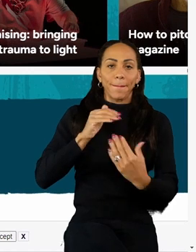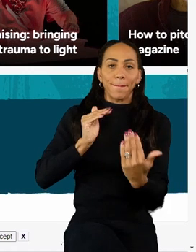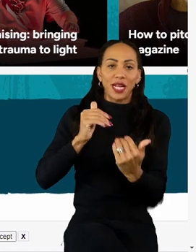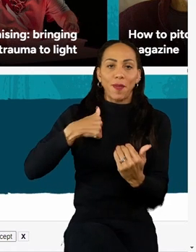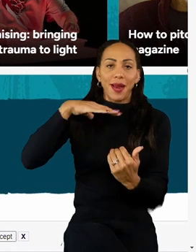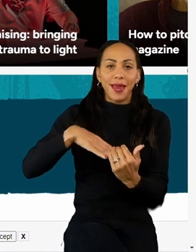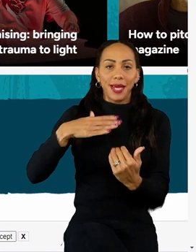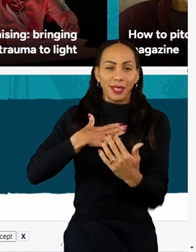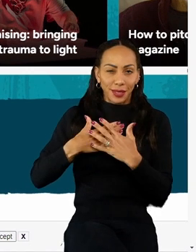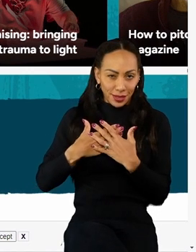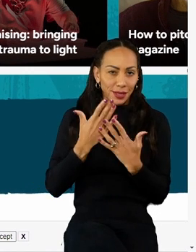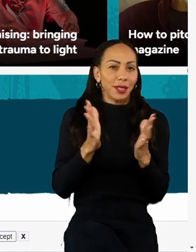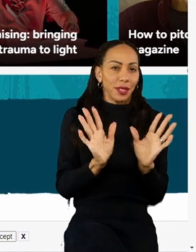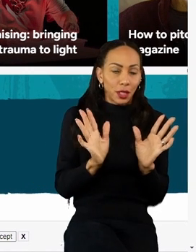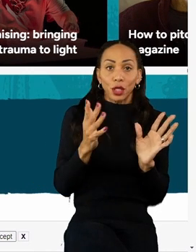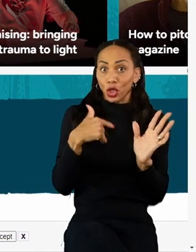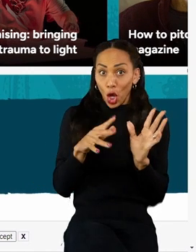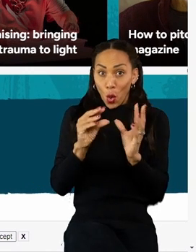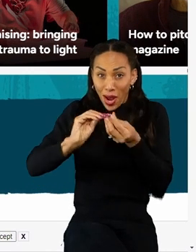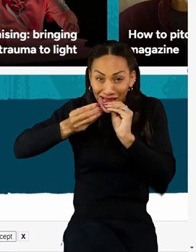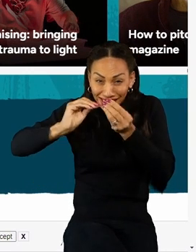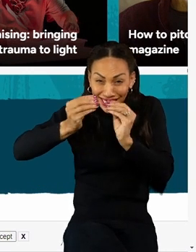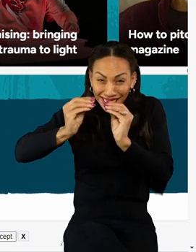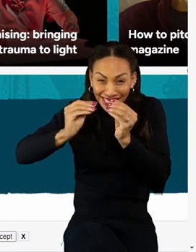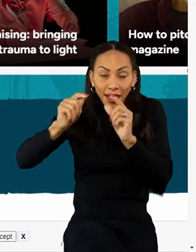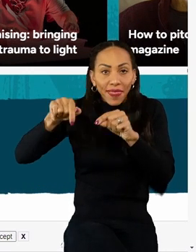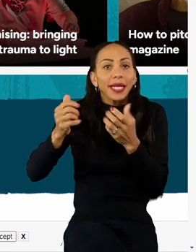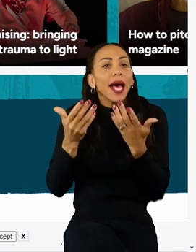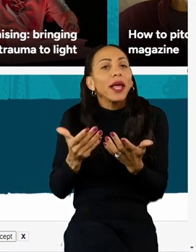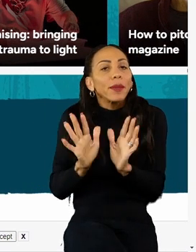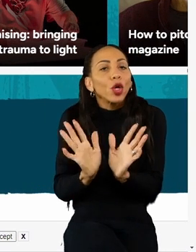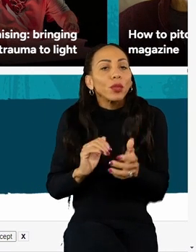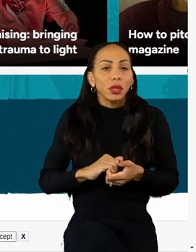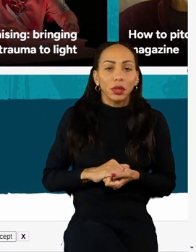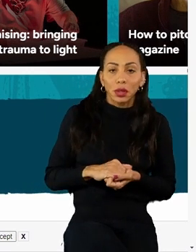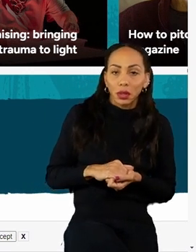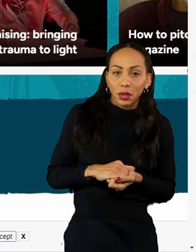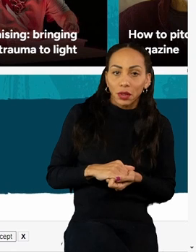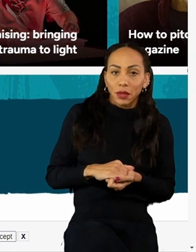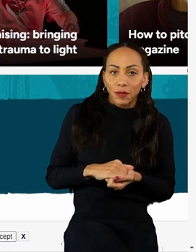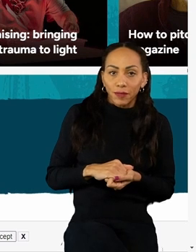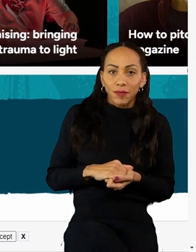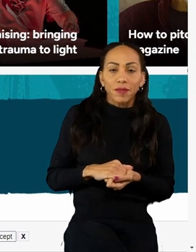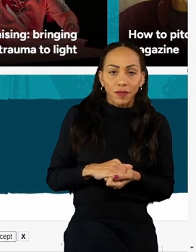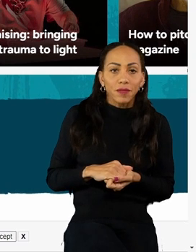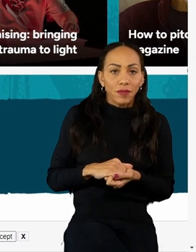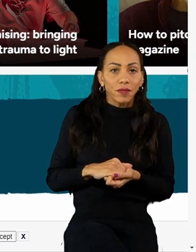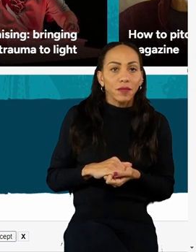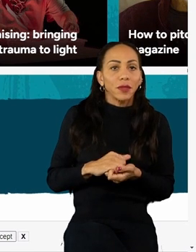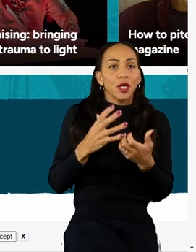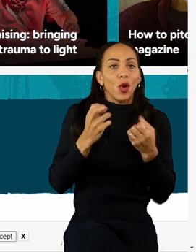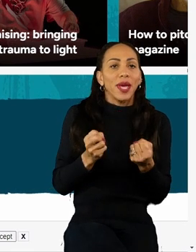customising the events experience for themselves. So we are currently working on building that right